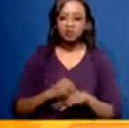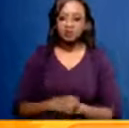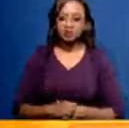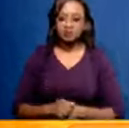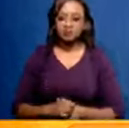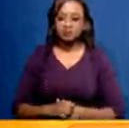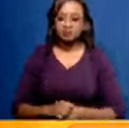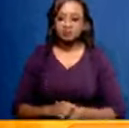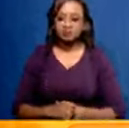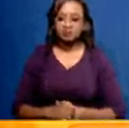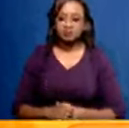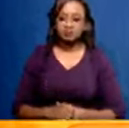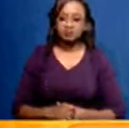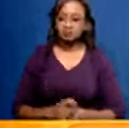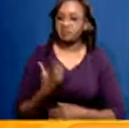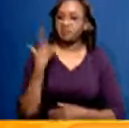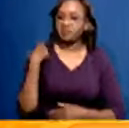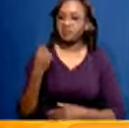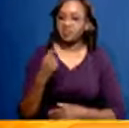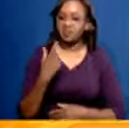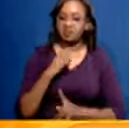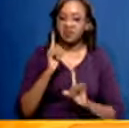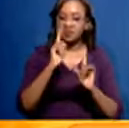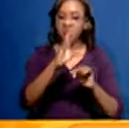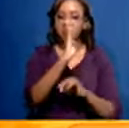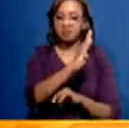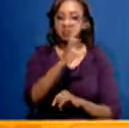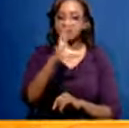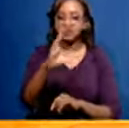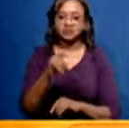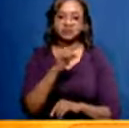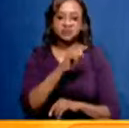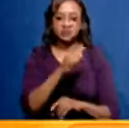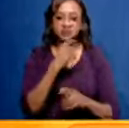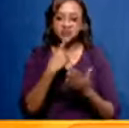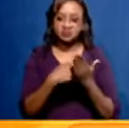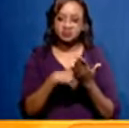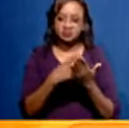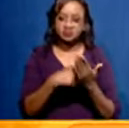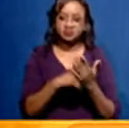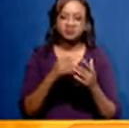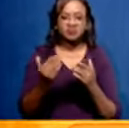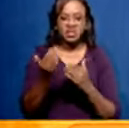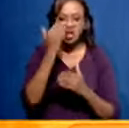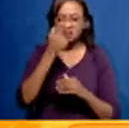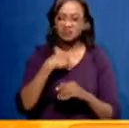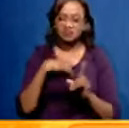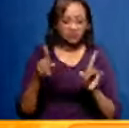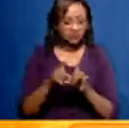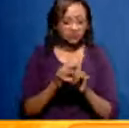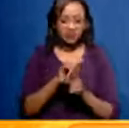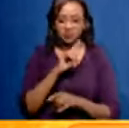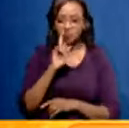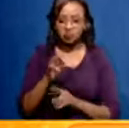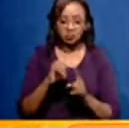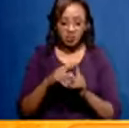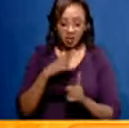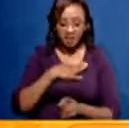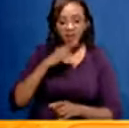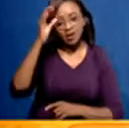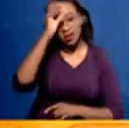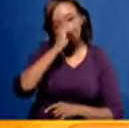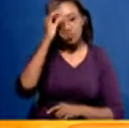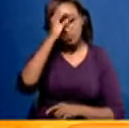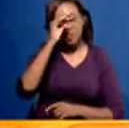Talk. Exactly the same question came to the table by Stephen Zachary, our esteemed colleague. My take on this is the